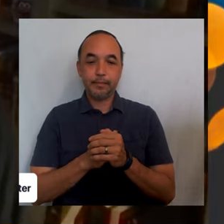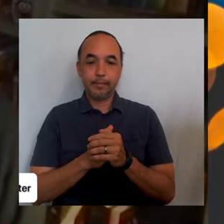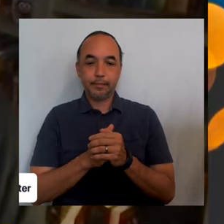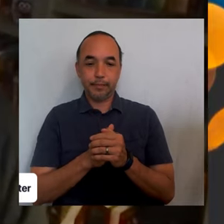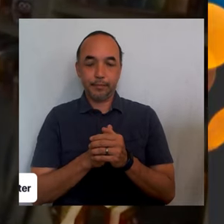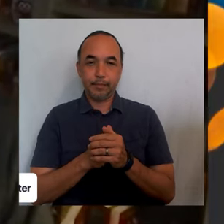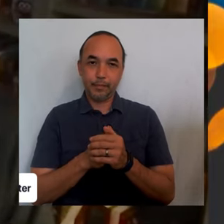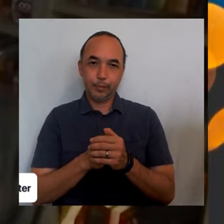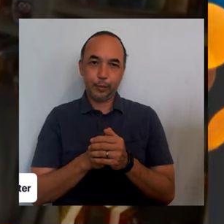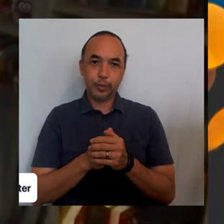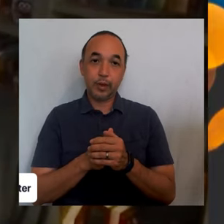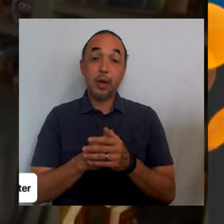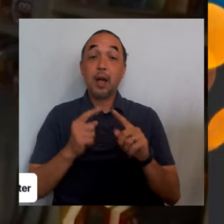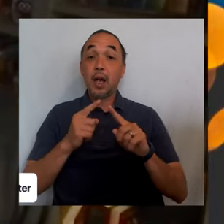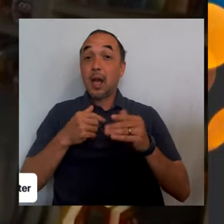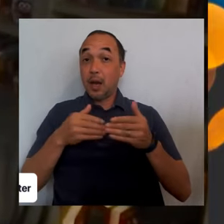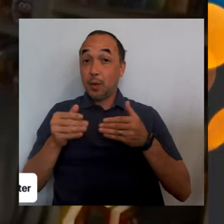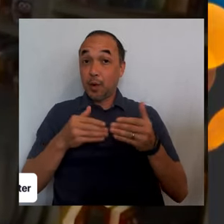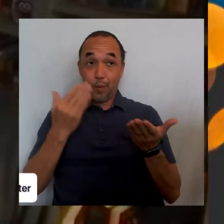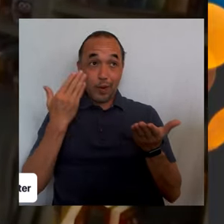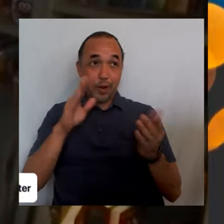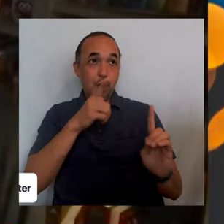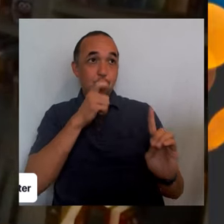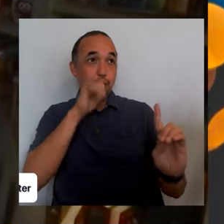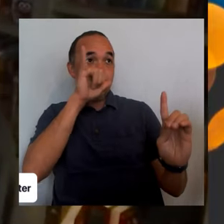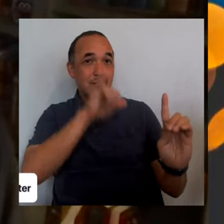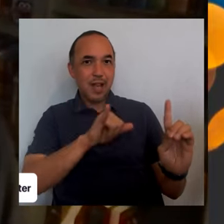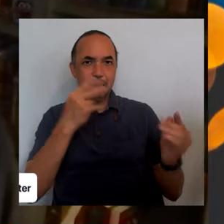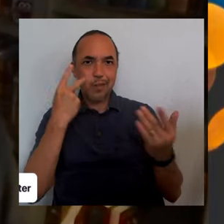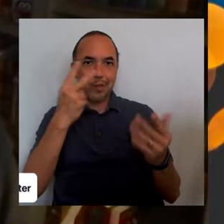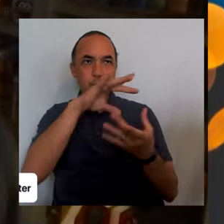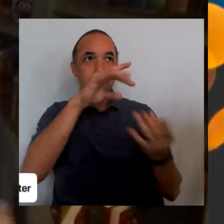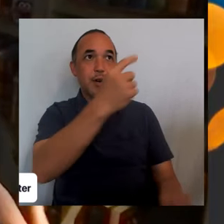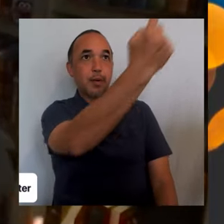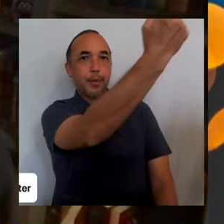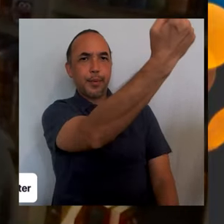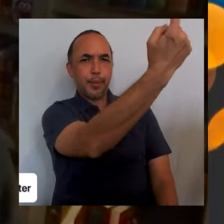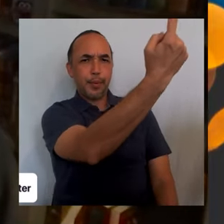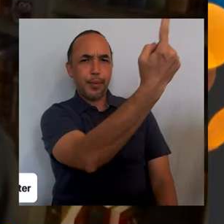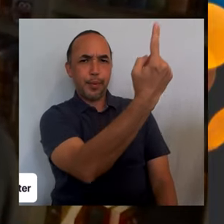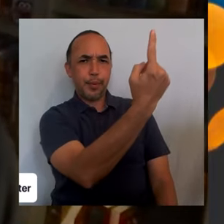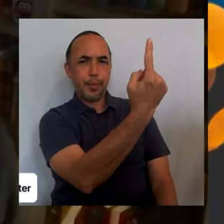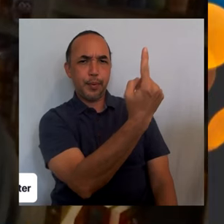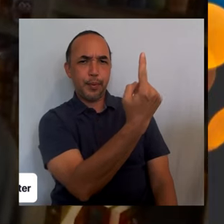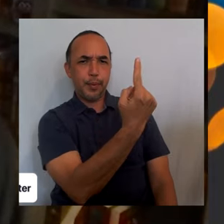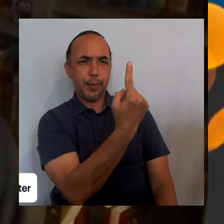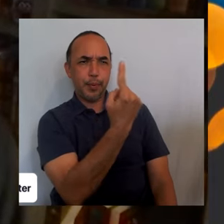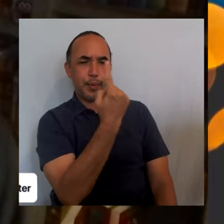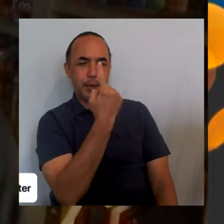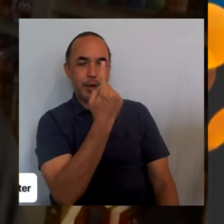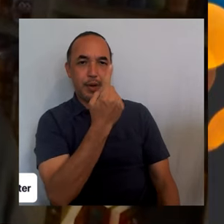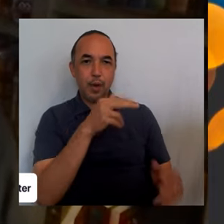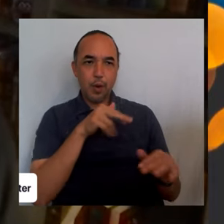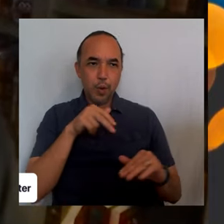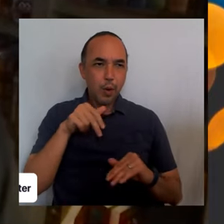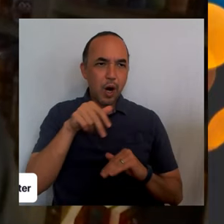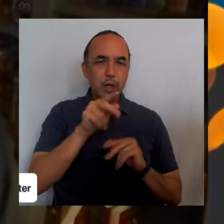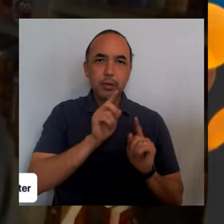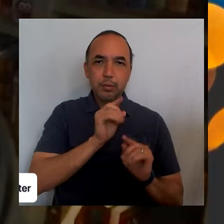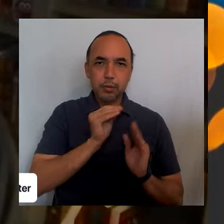apparitions coming down the staircase, moving through the main hall on the first floor.